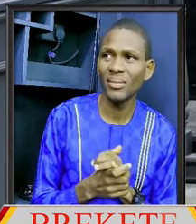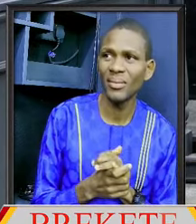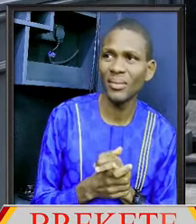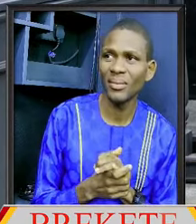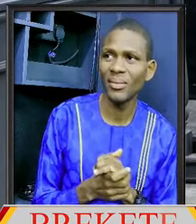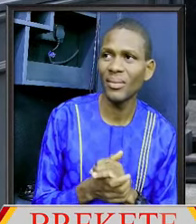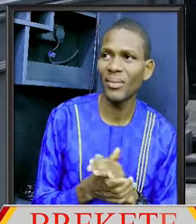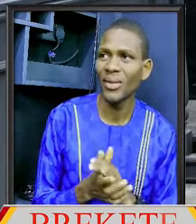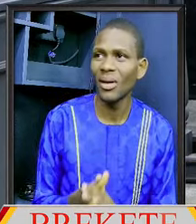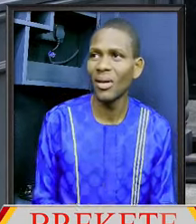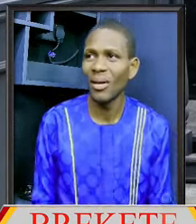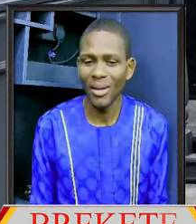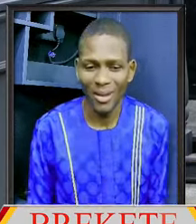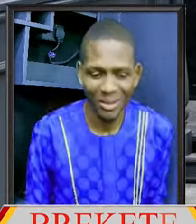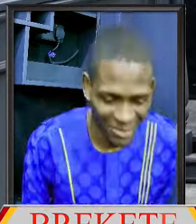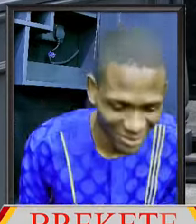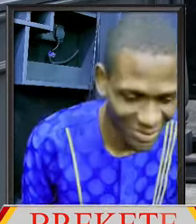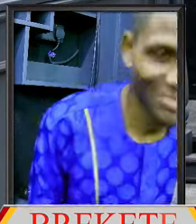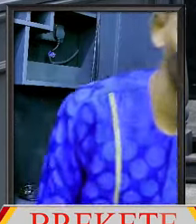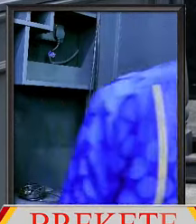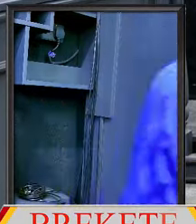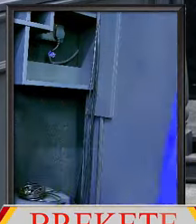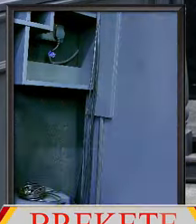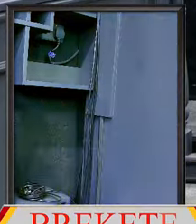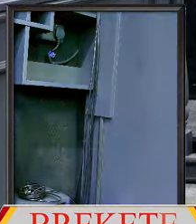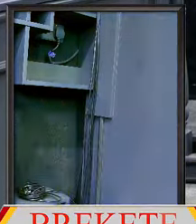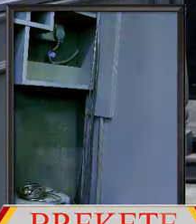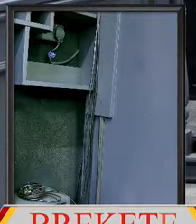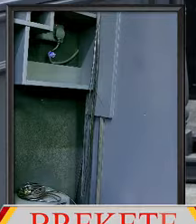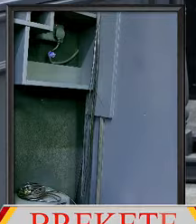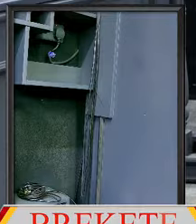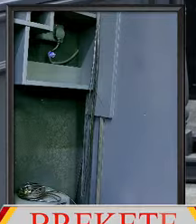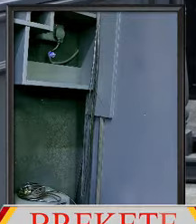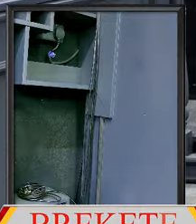Okay. Do what? Okay, I can't do sign language.